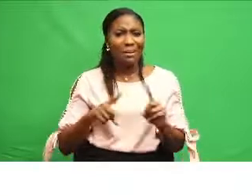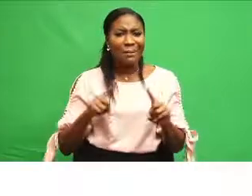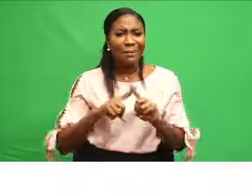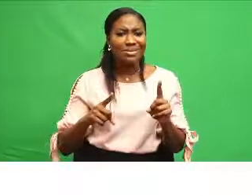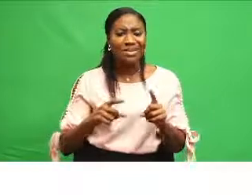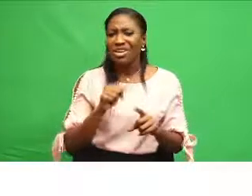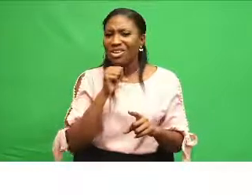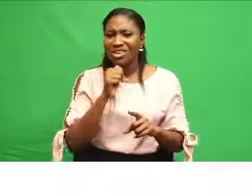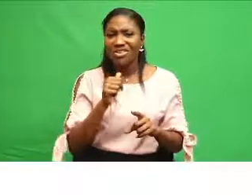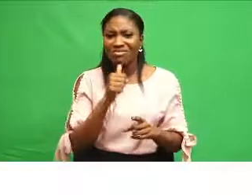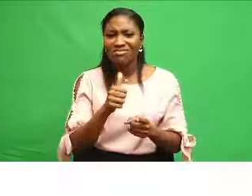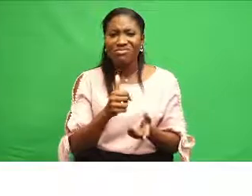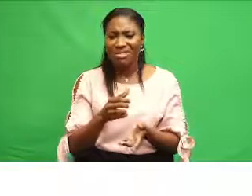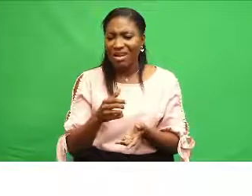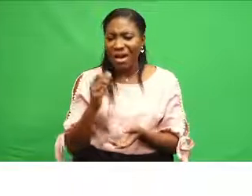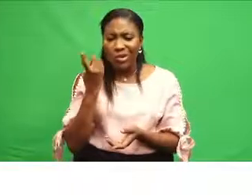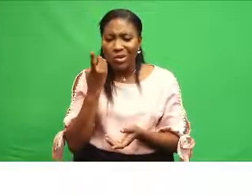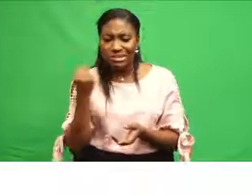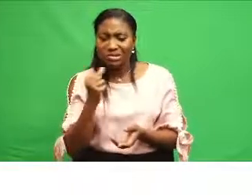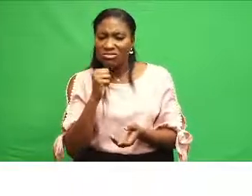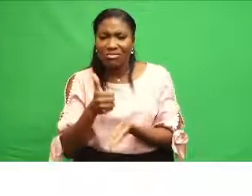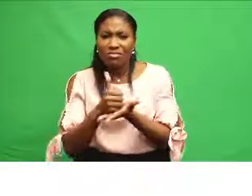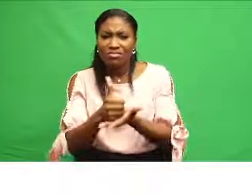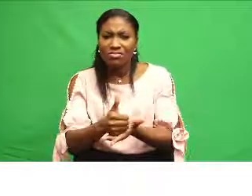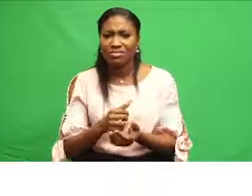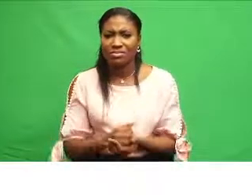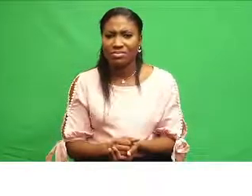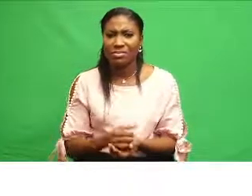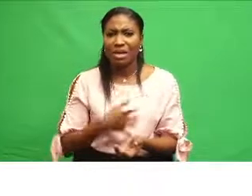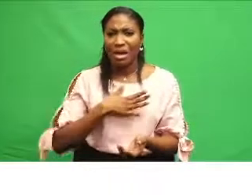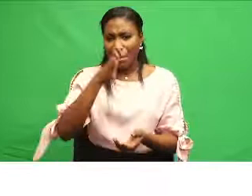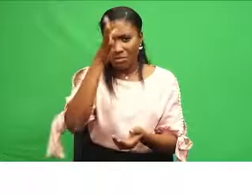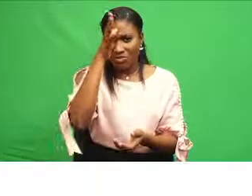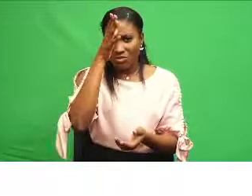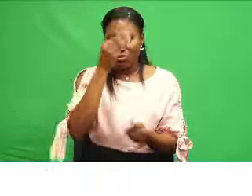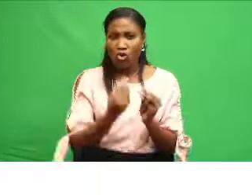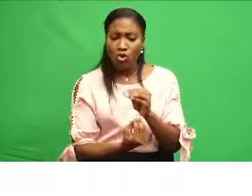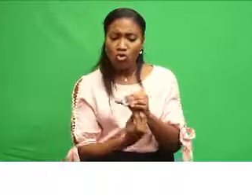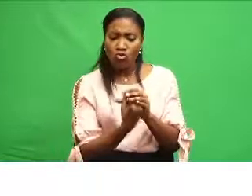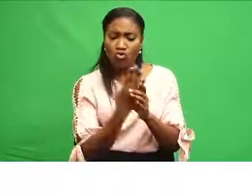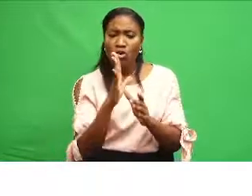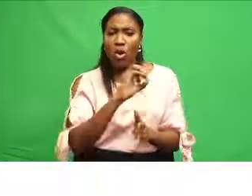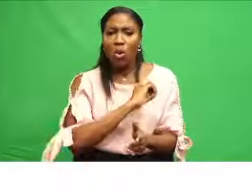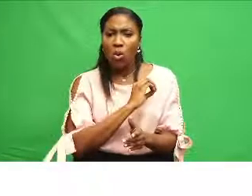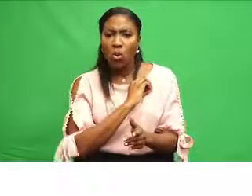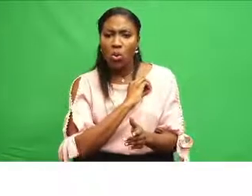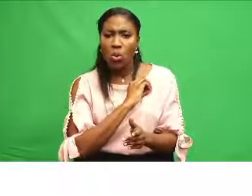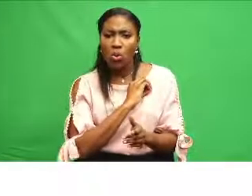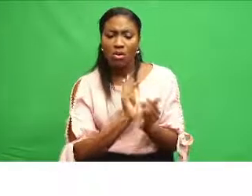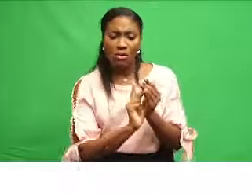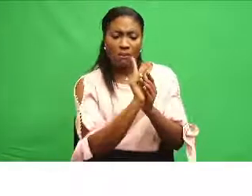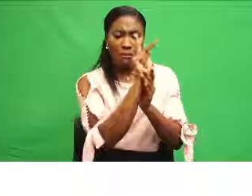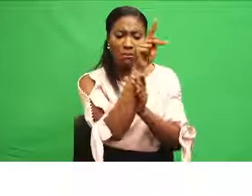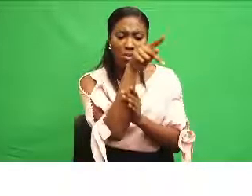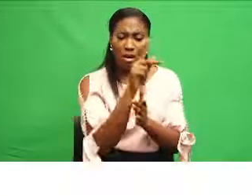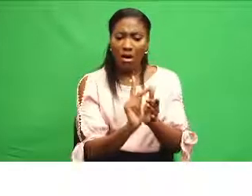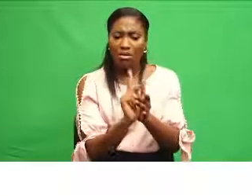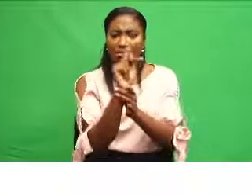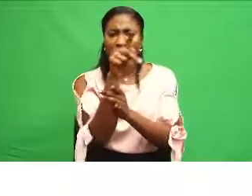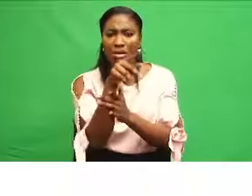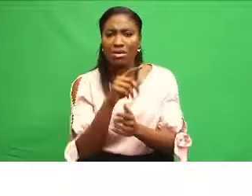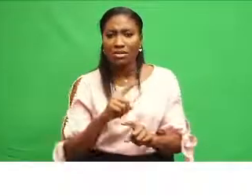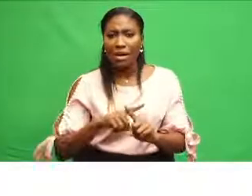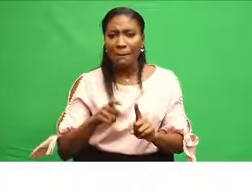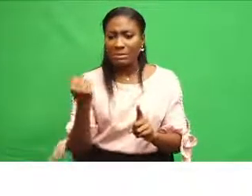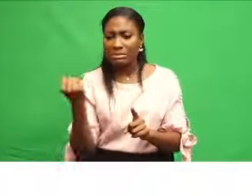fair. He plant a little tomato, they picking and carrying, he little melangen, he little pepper and thing. They full in the bag and go on